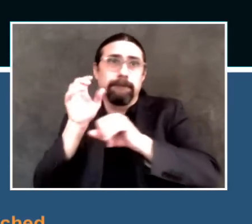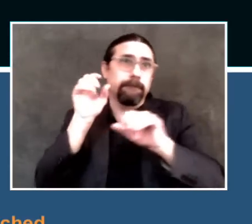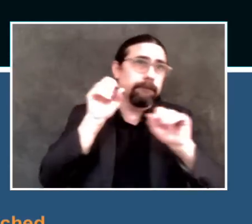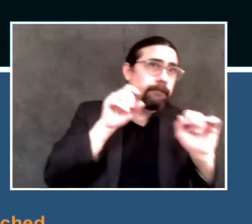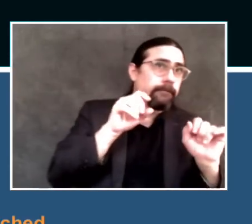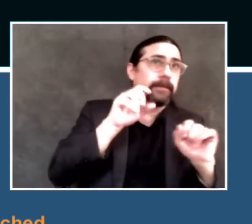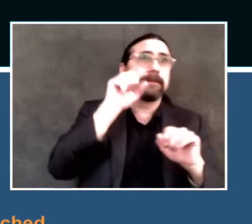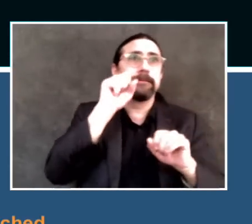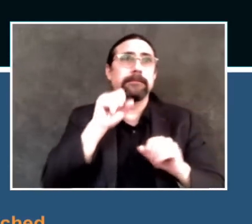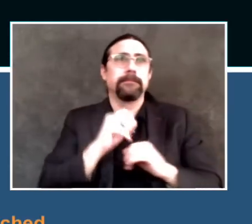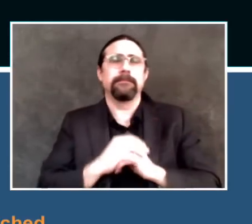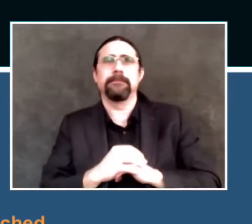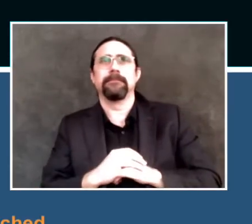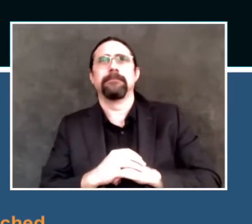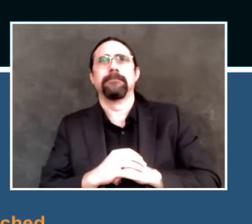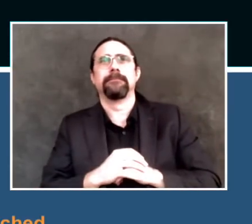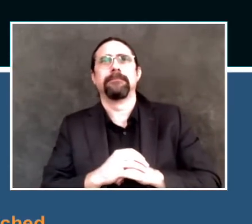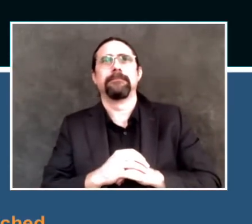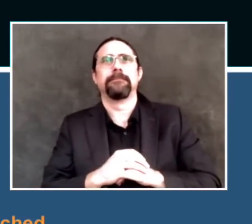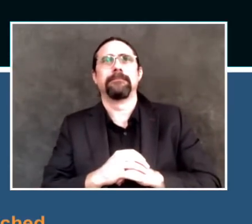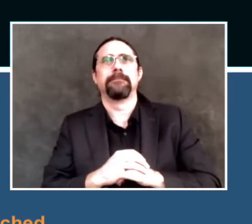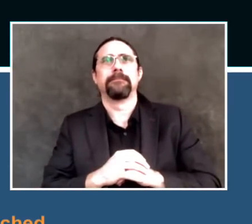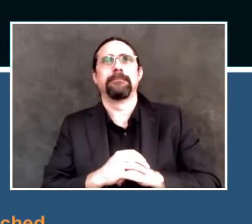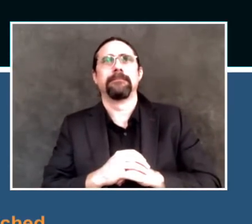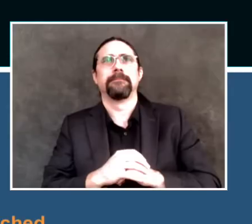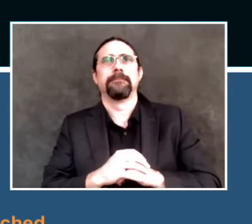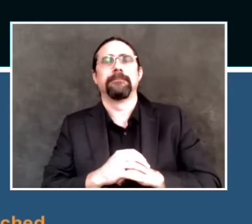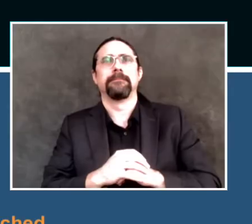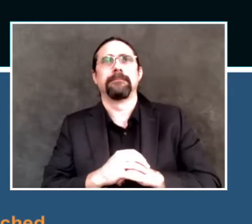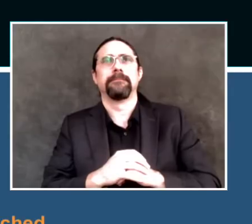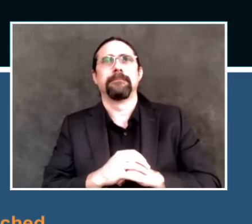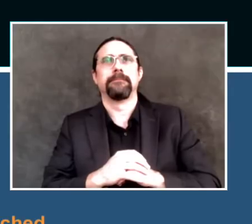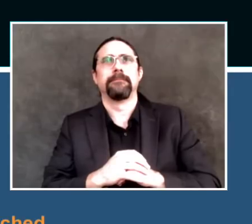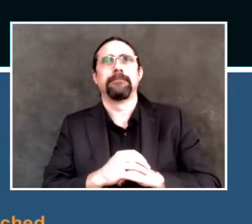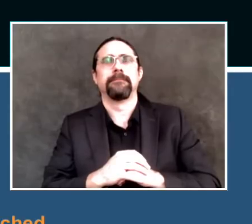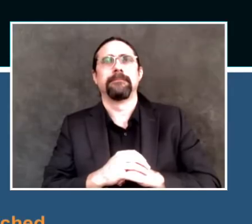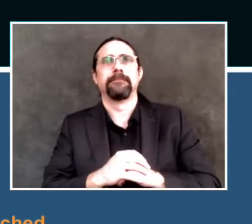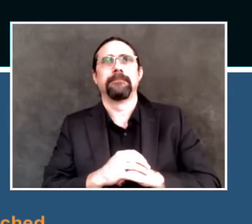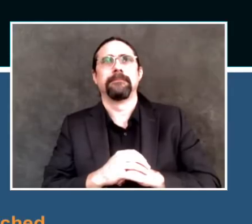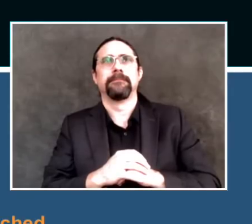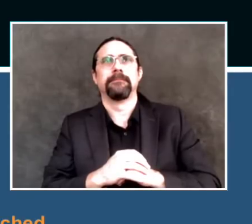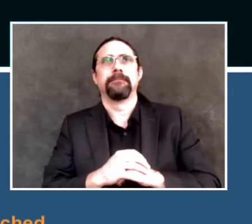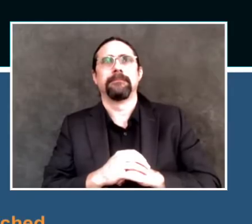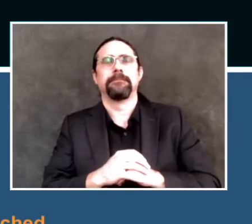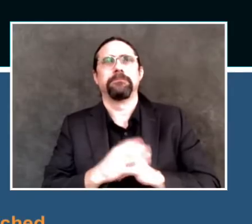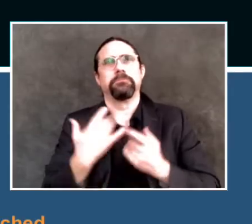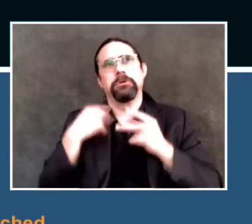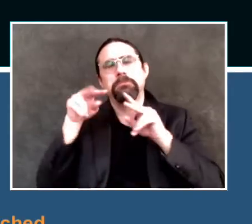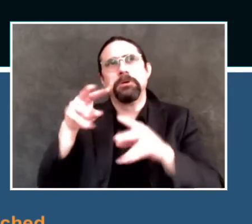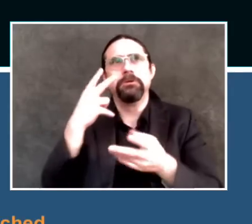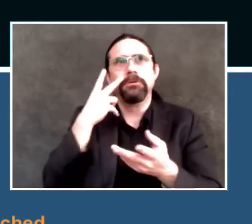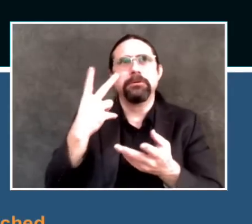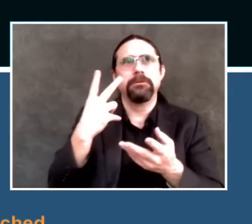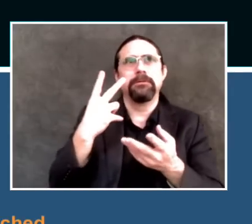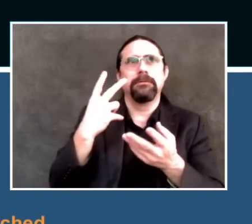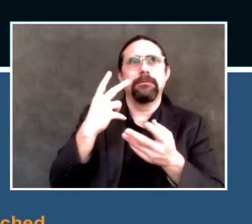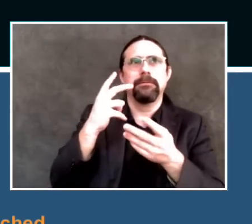meaning if things really get worse, we might have to tighten up further. It's not what I envision today.